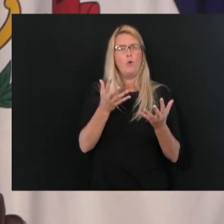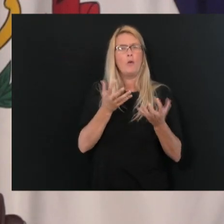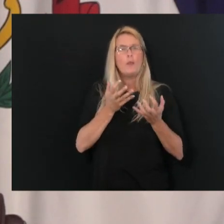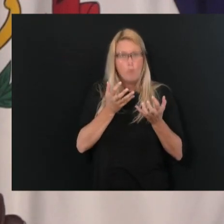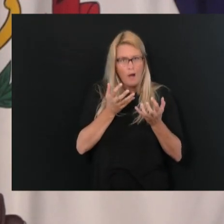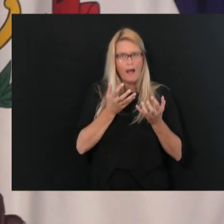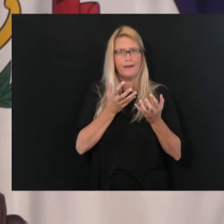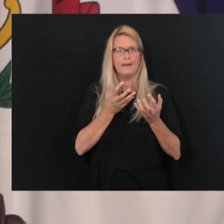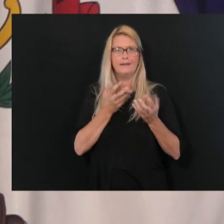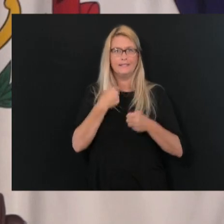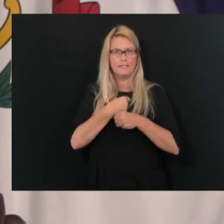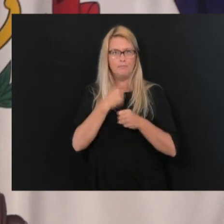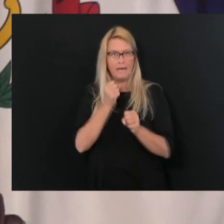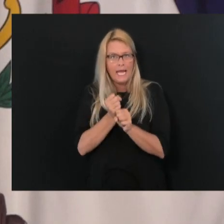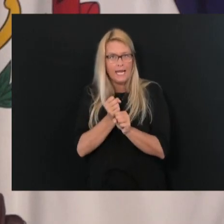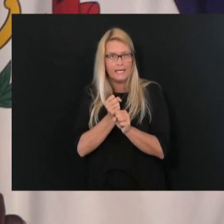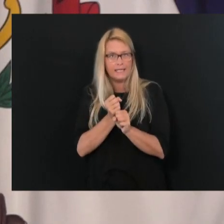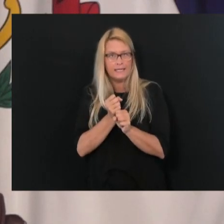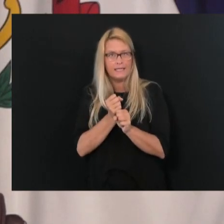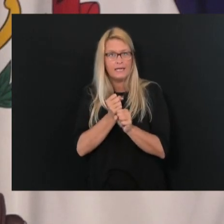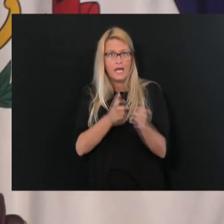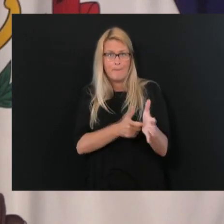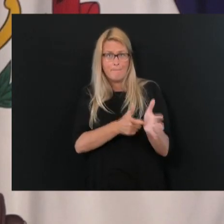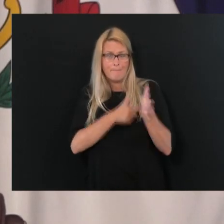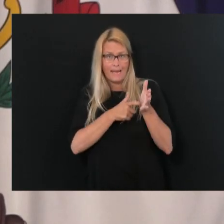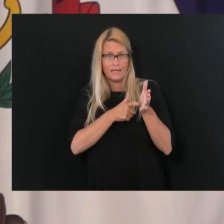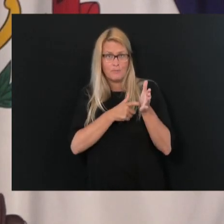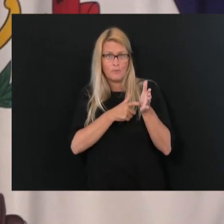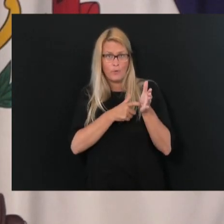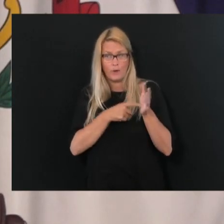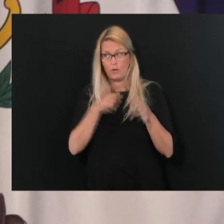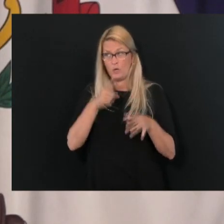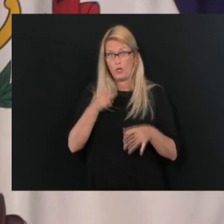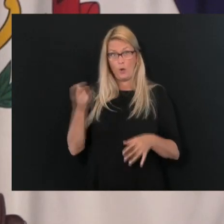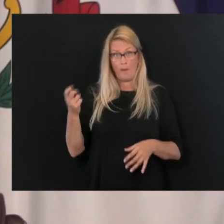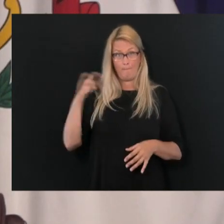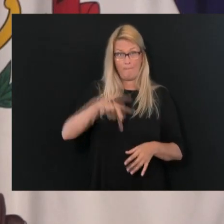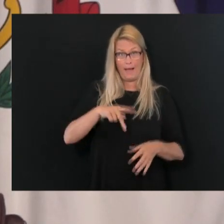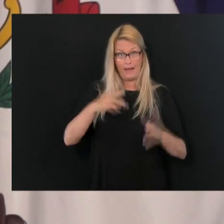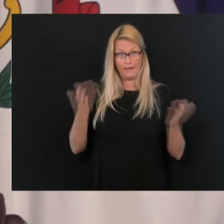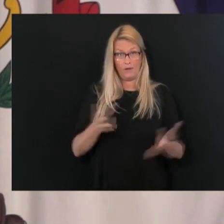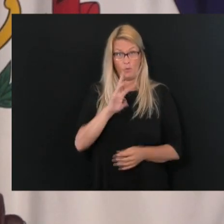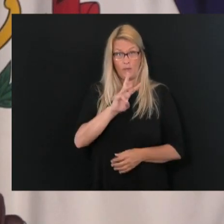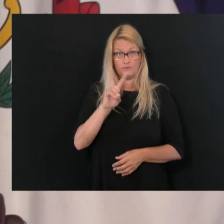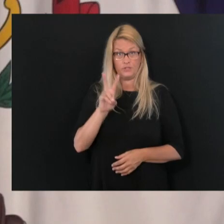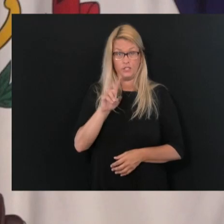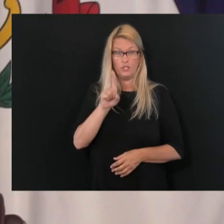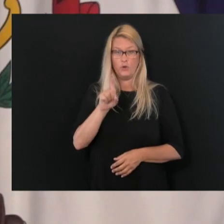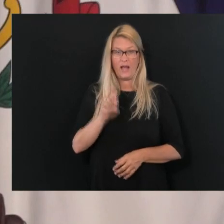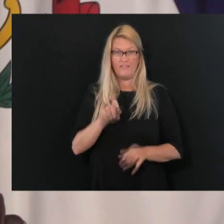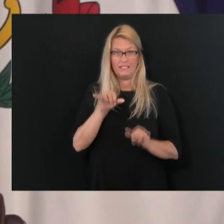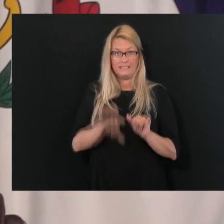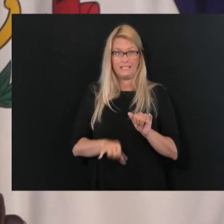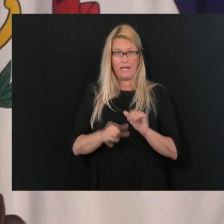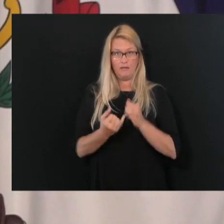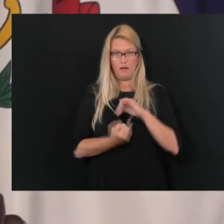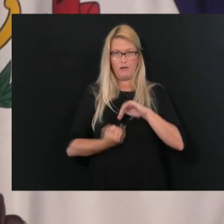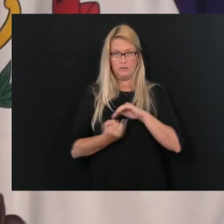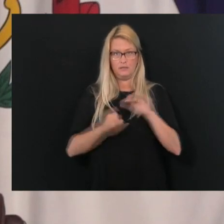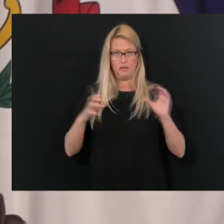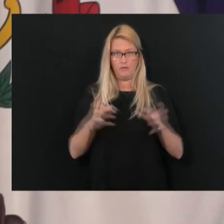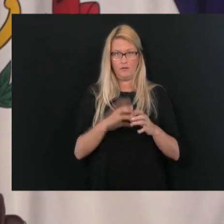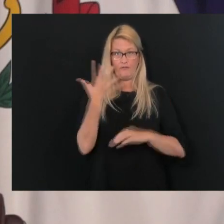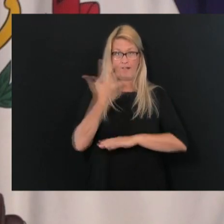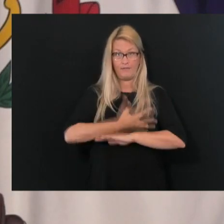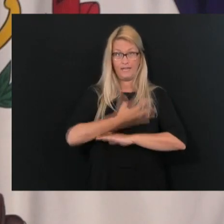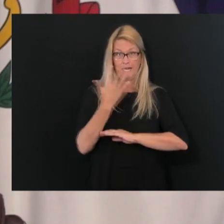at making it mandatory that upon your return, that you had to go 5 days of self-quarantine, and